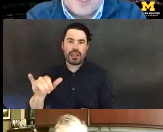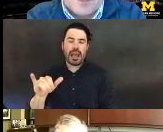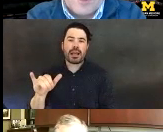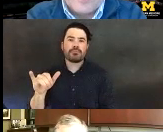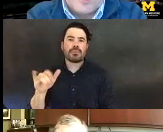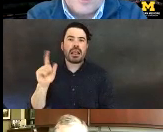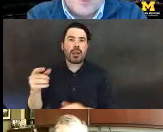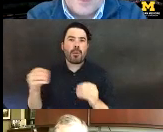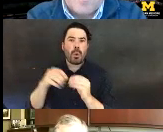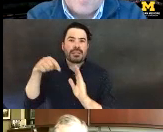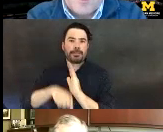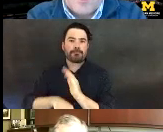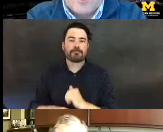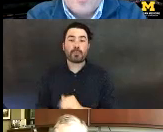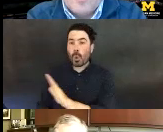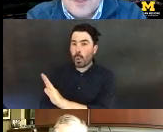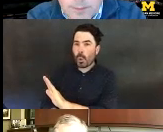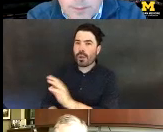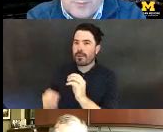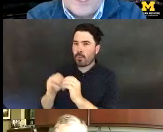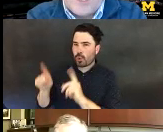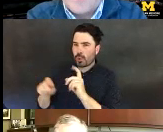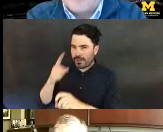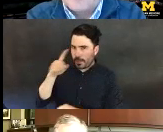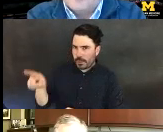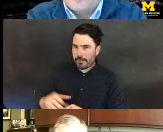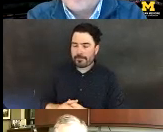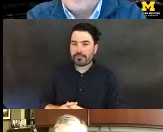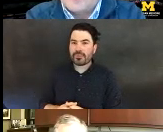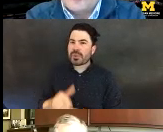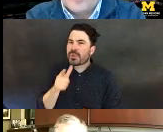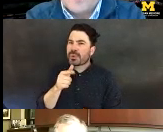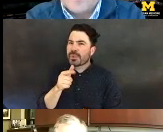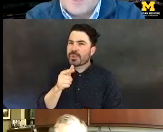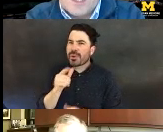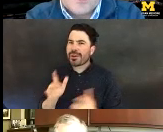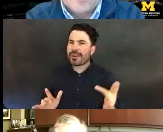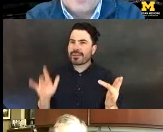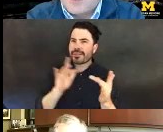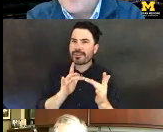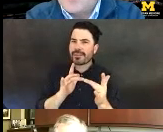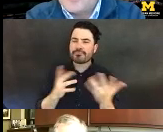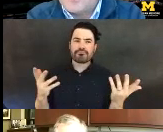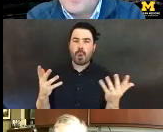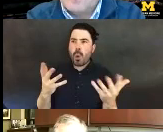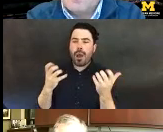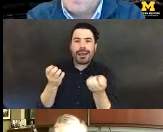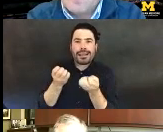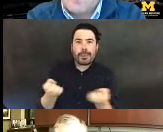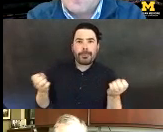Jeff, a couple more for you. Whom may we contact if we wish to make equipment/supply